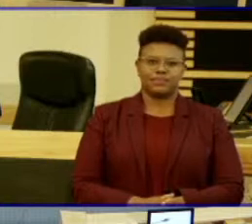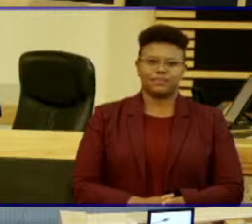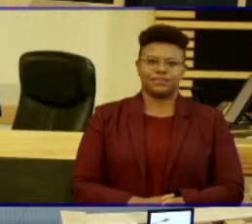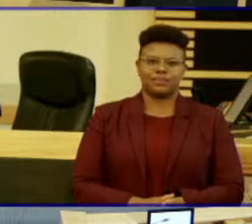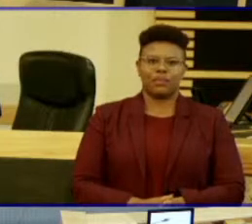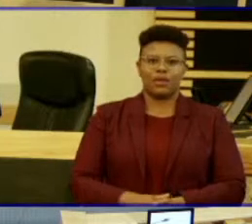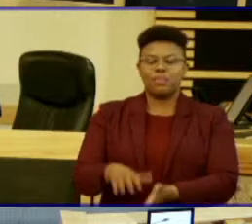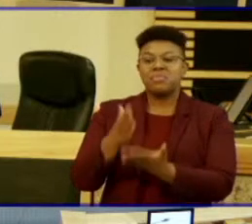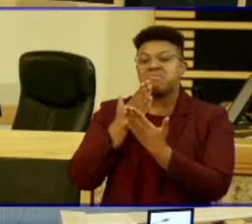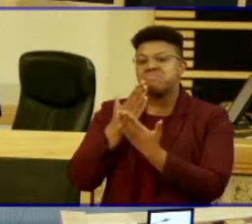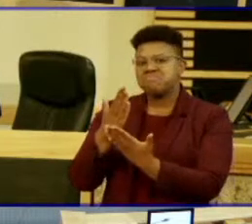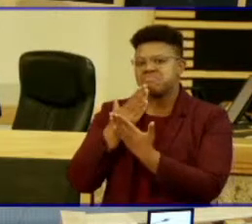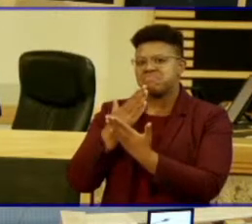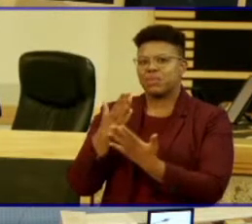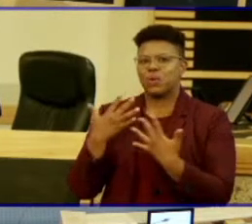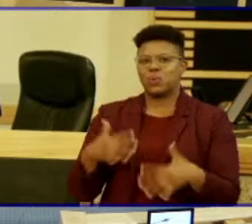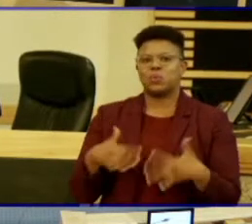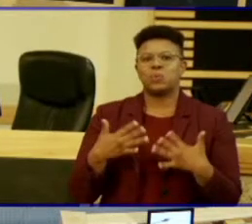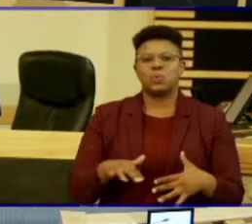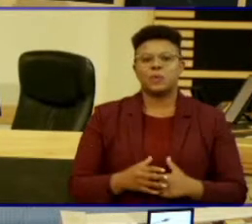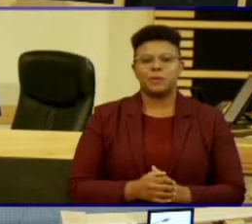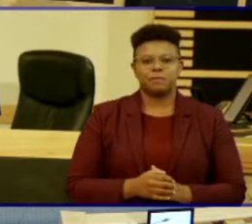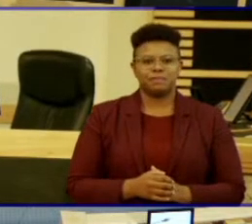Thank you very much,